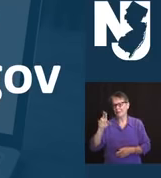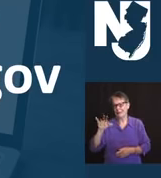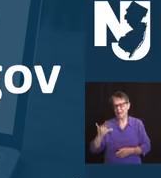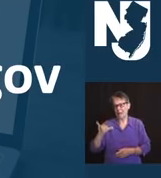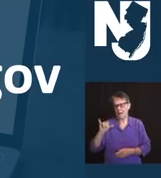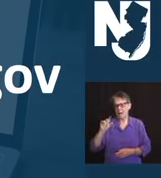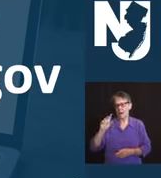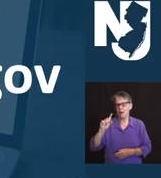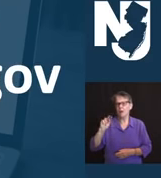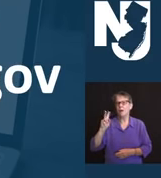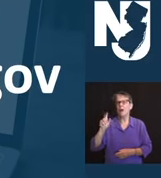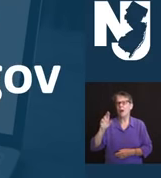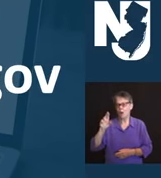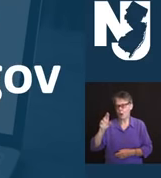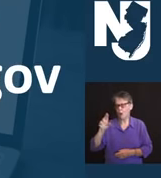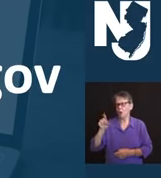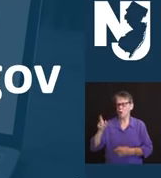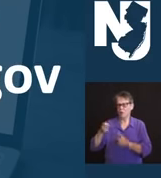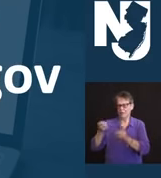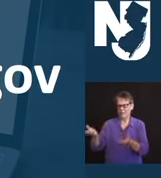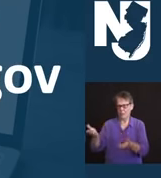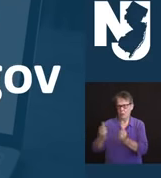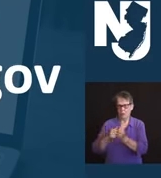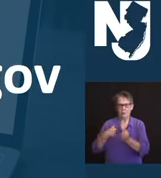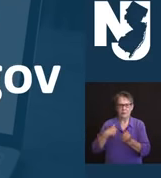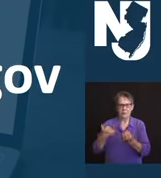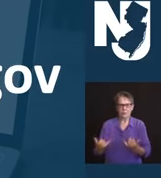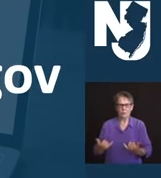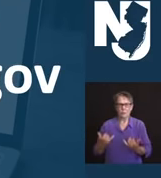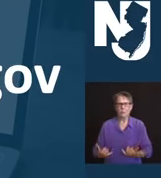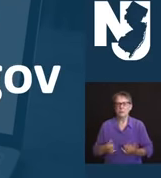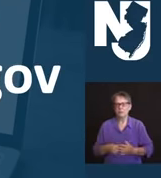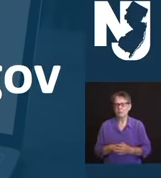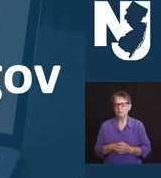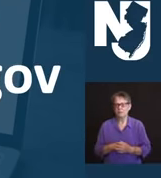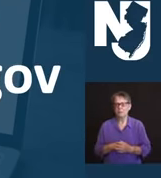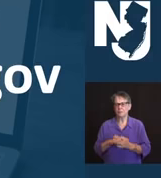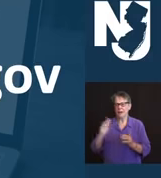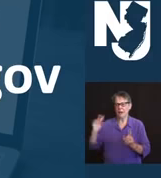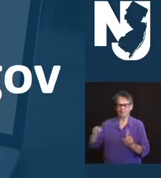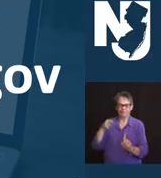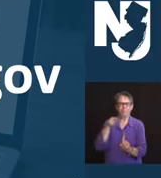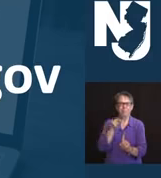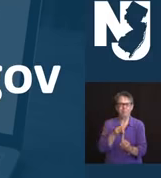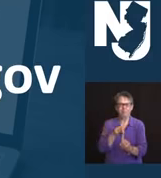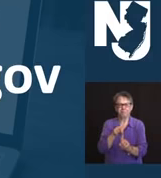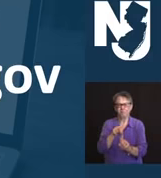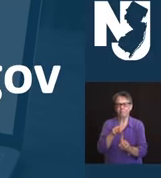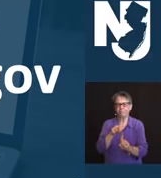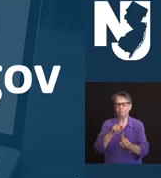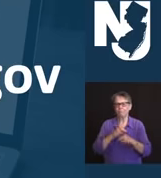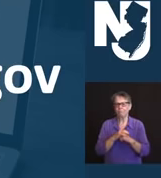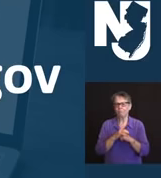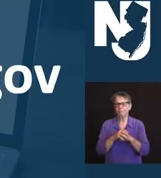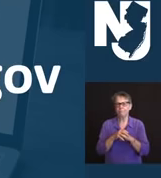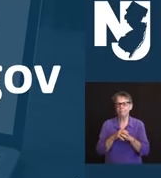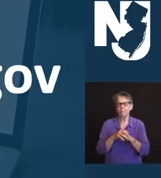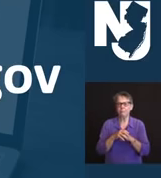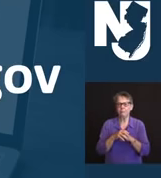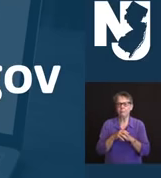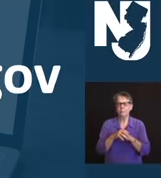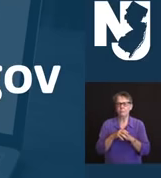restart and recovery, and they are just the first of what will be multiple reopening announcements we intend to make throughout this week